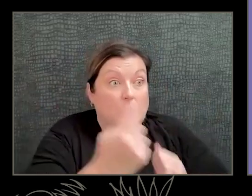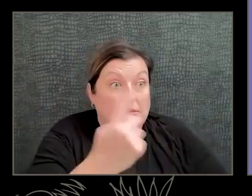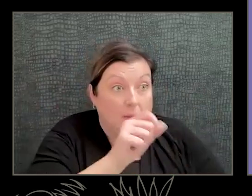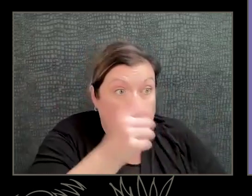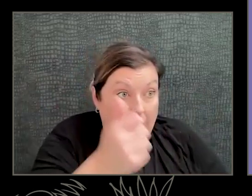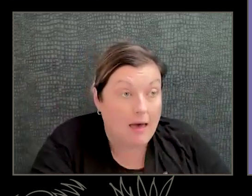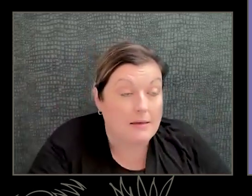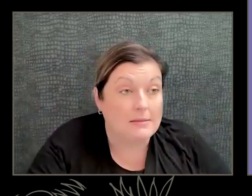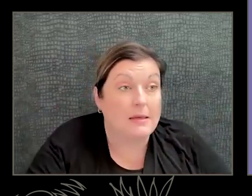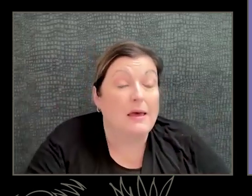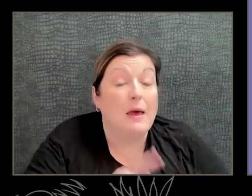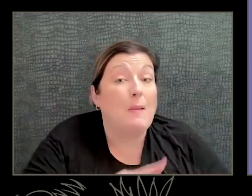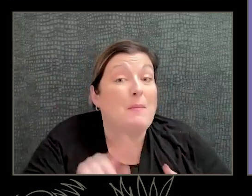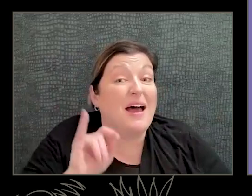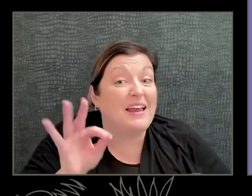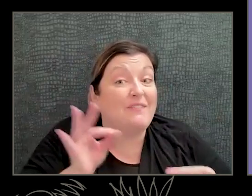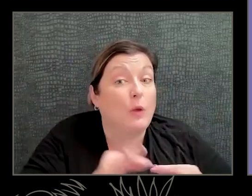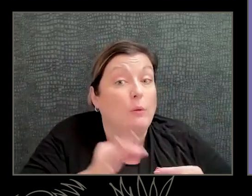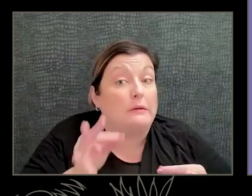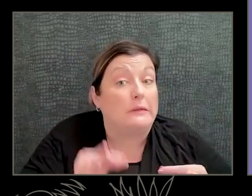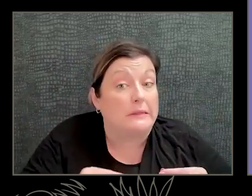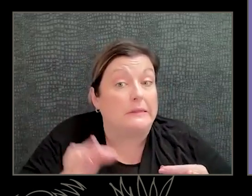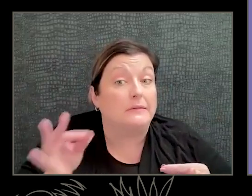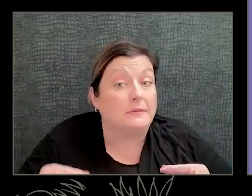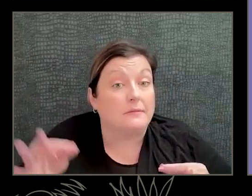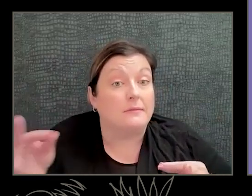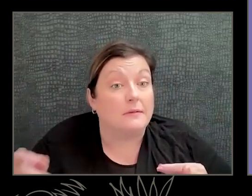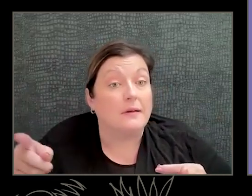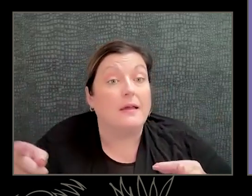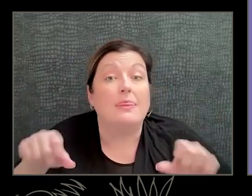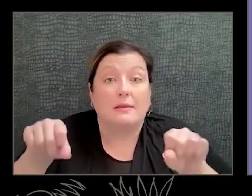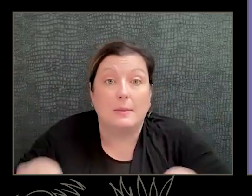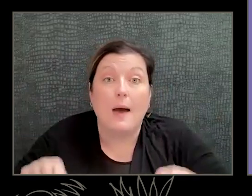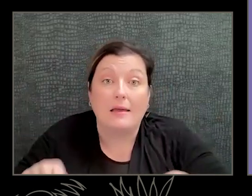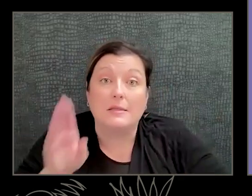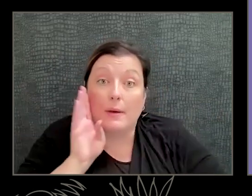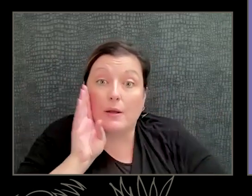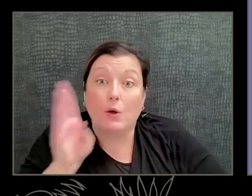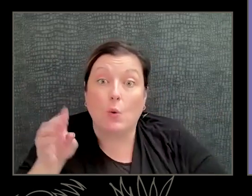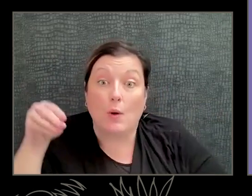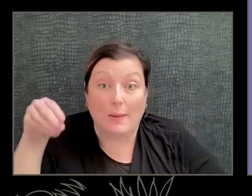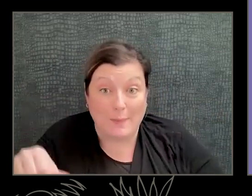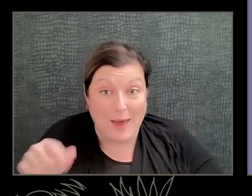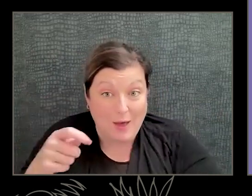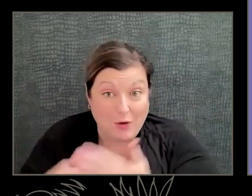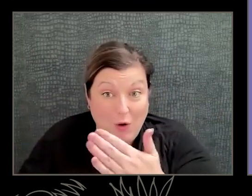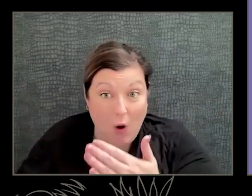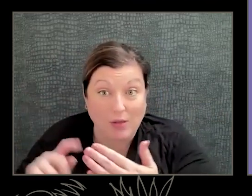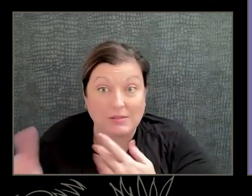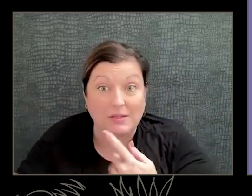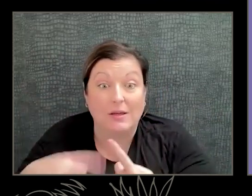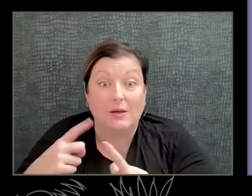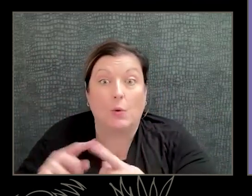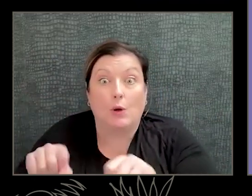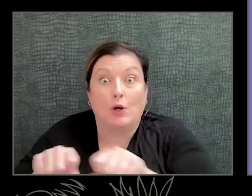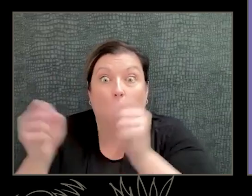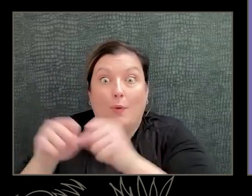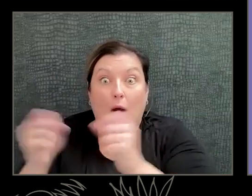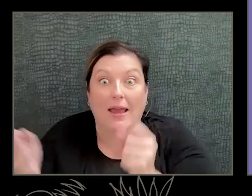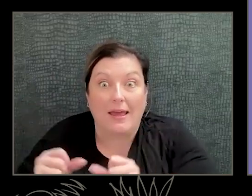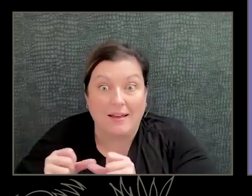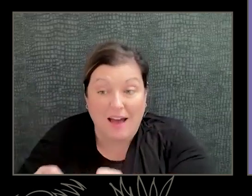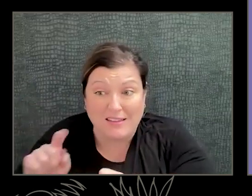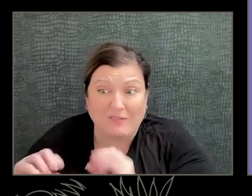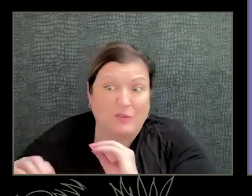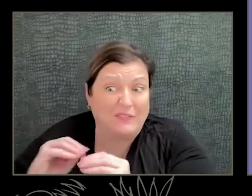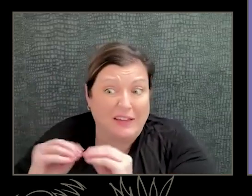But if you kick that can down the line, there is also the possibility that you are going to pay a cost when you're breaking things constantly and having to